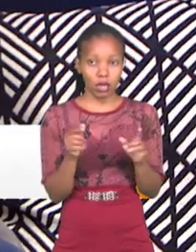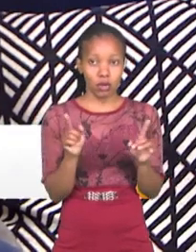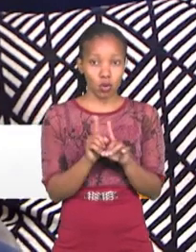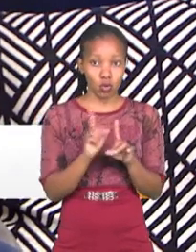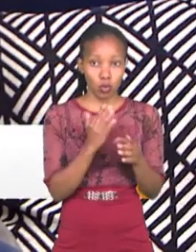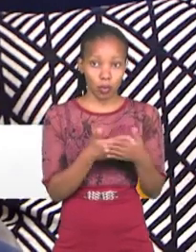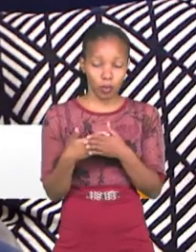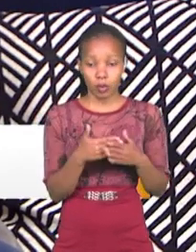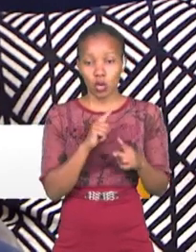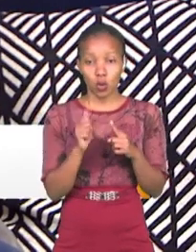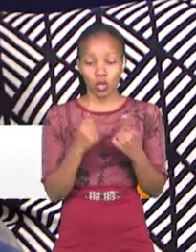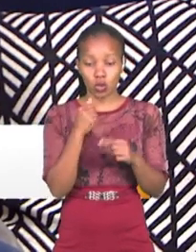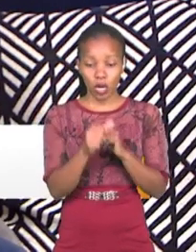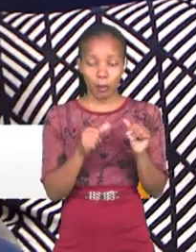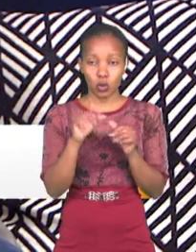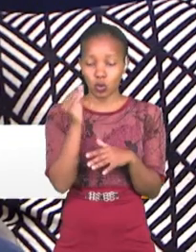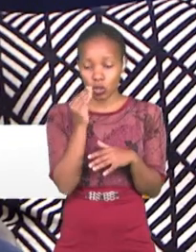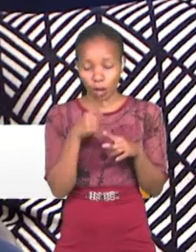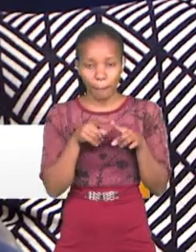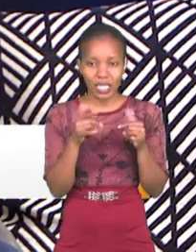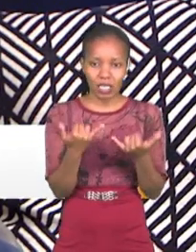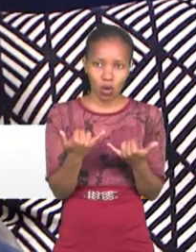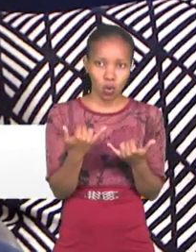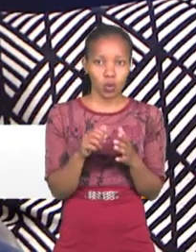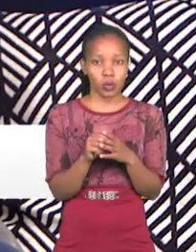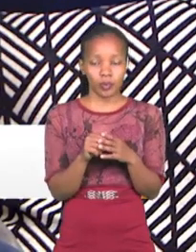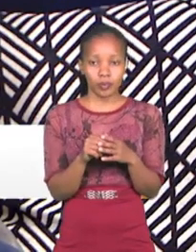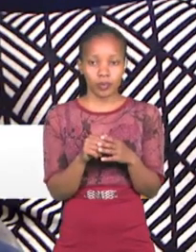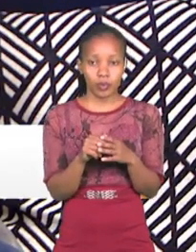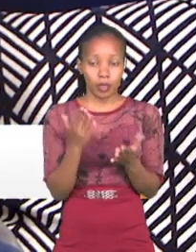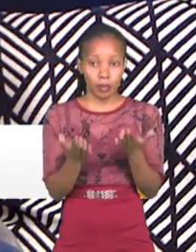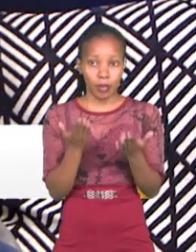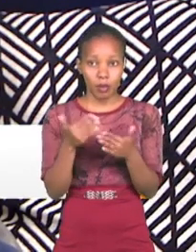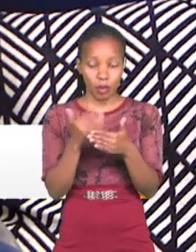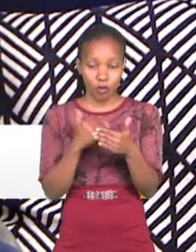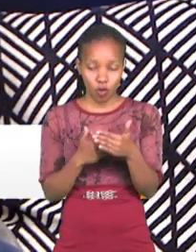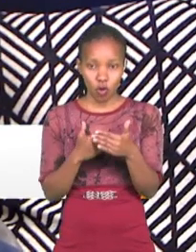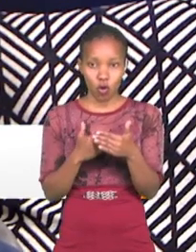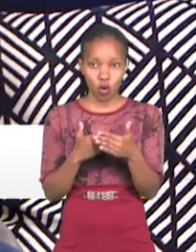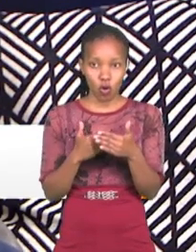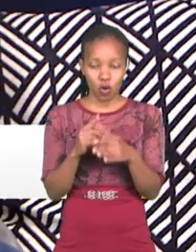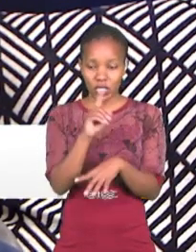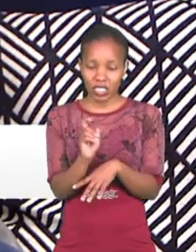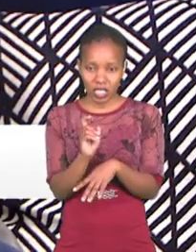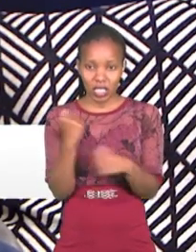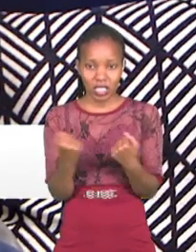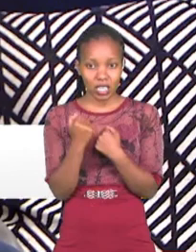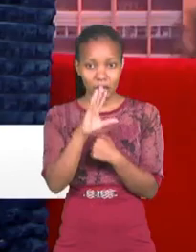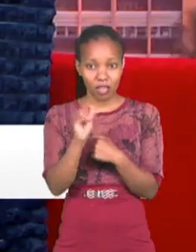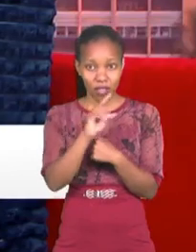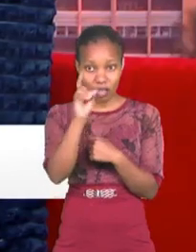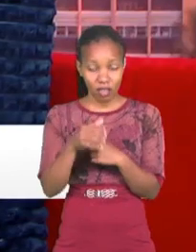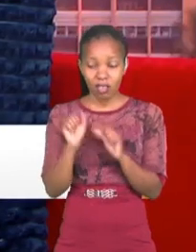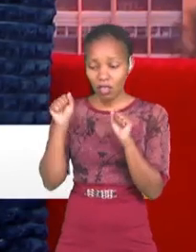at nutrition. That's what you're trying to say. But look at the tests also. Maybe before the tests, is it happening in Africa so far?